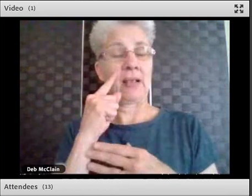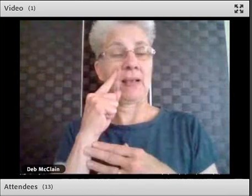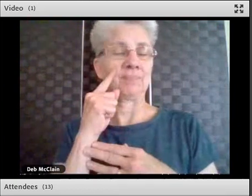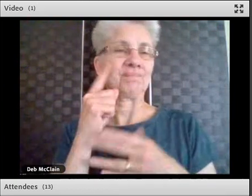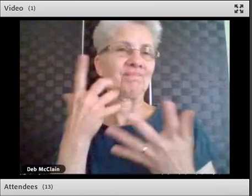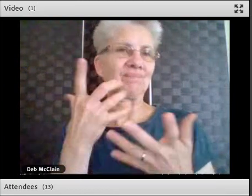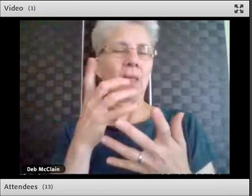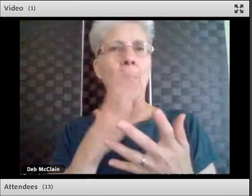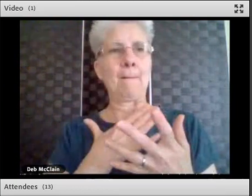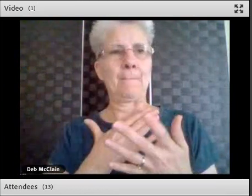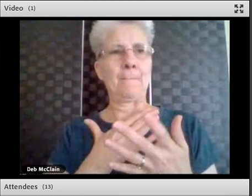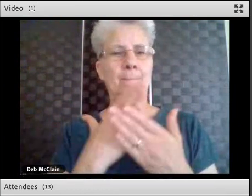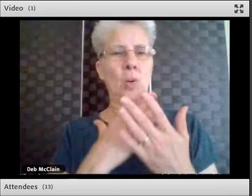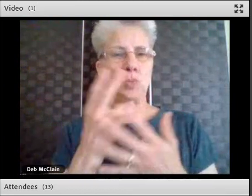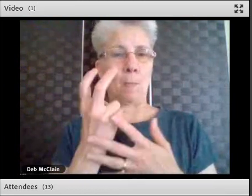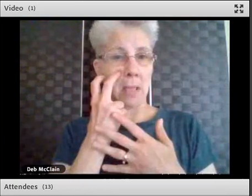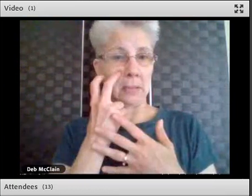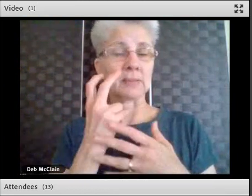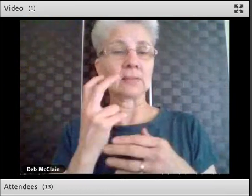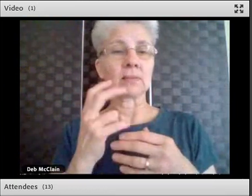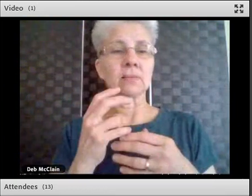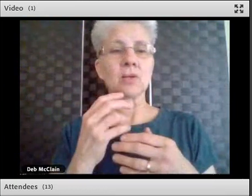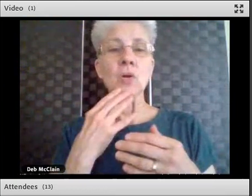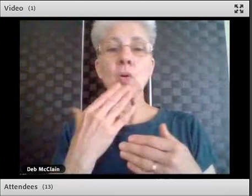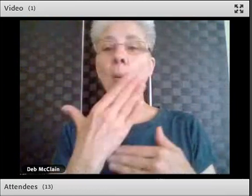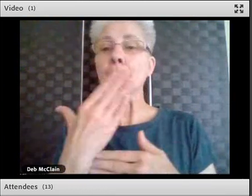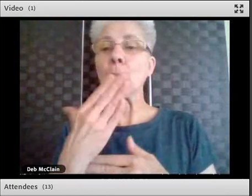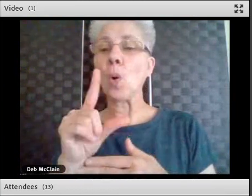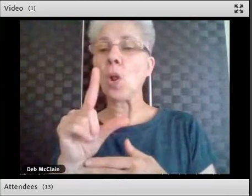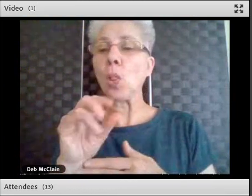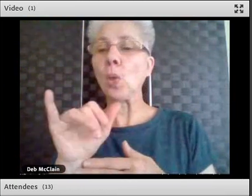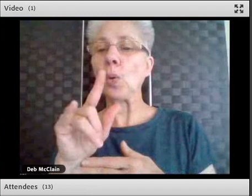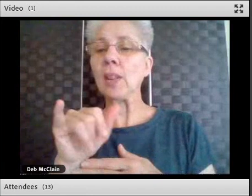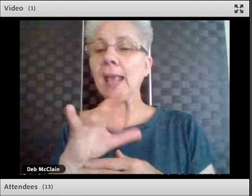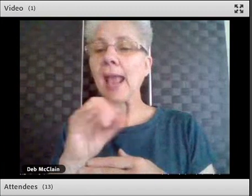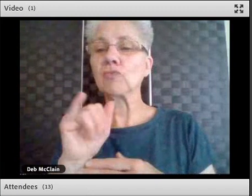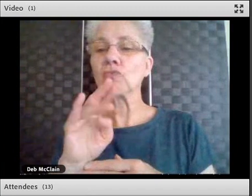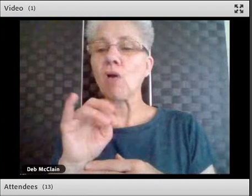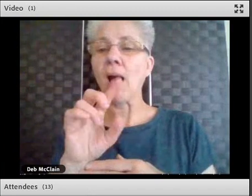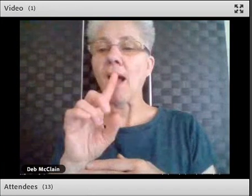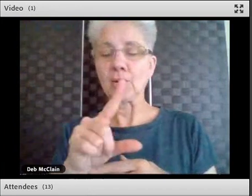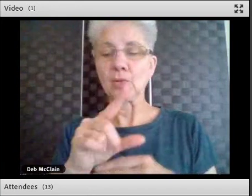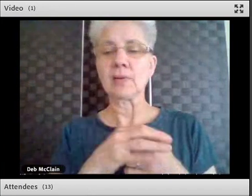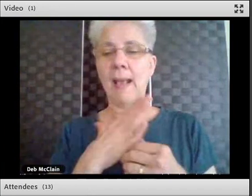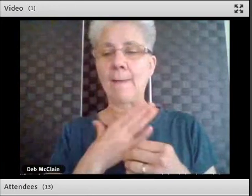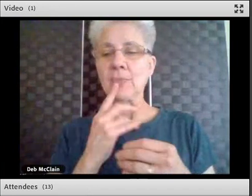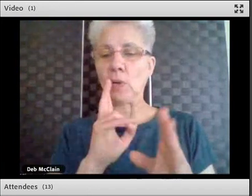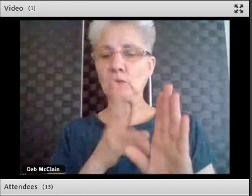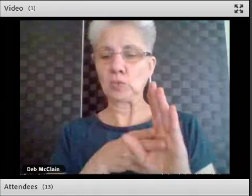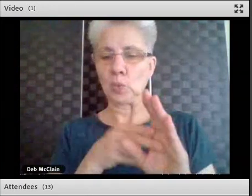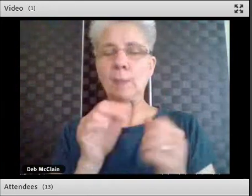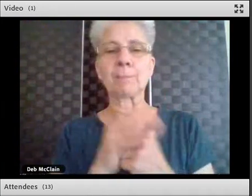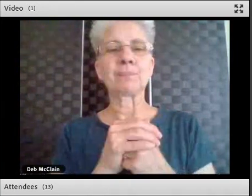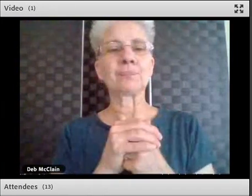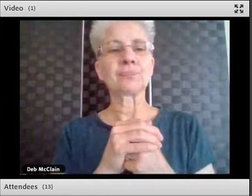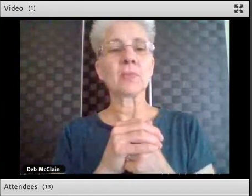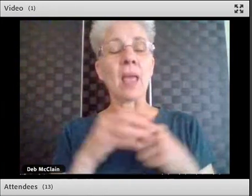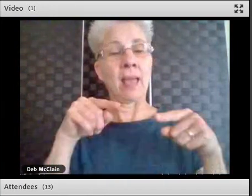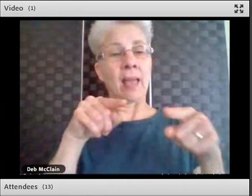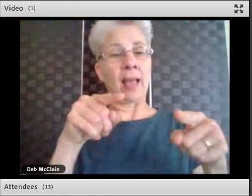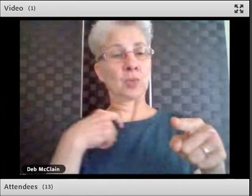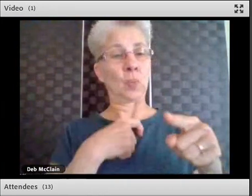less, is my partial blindness. Good morning, Luli and Ronald. Glad to have you all along. So as